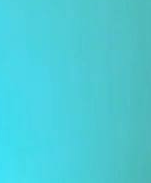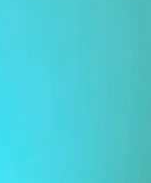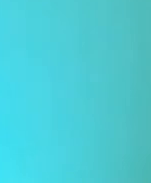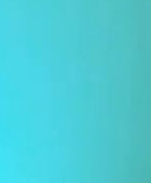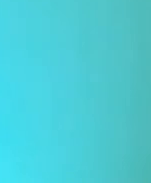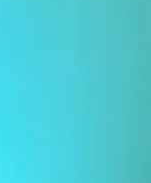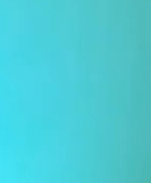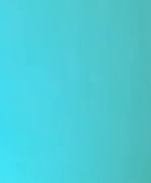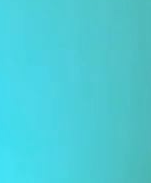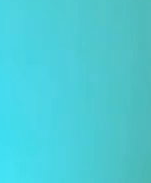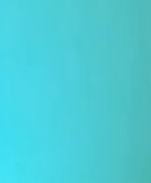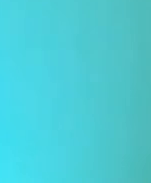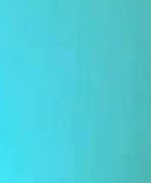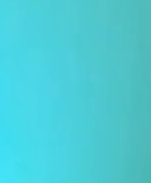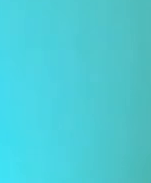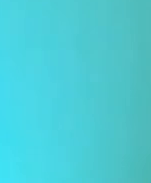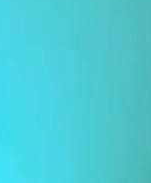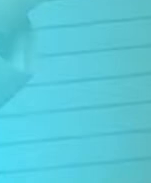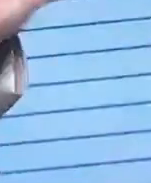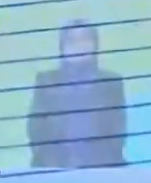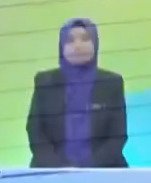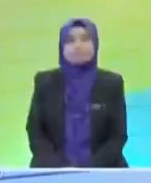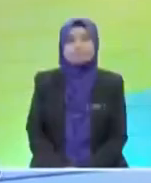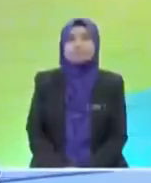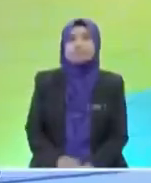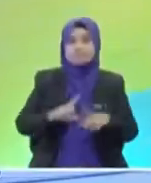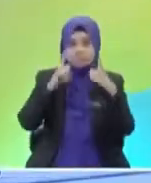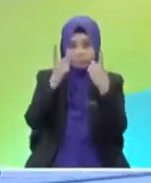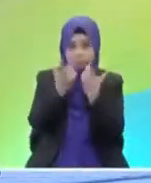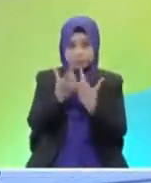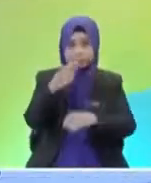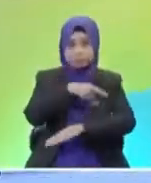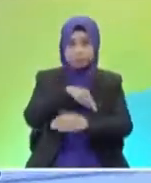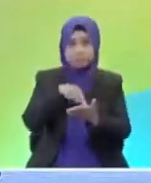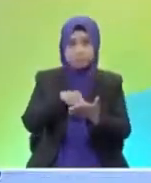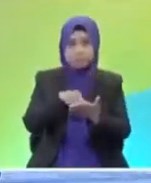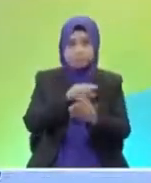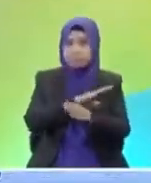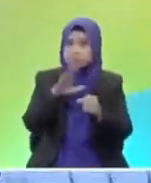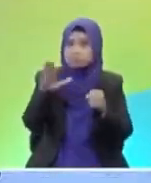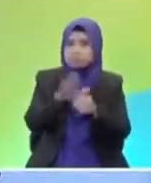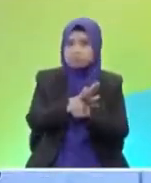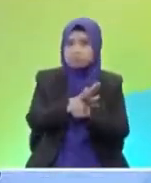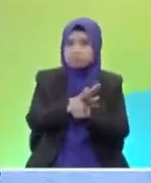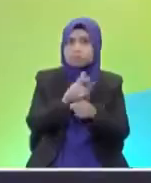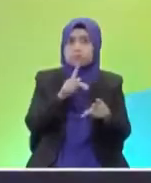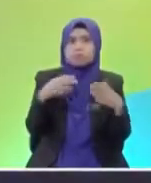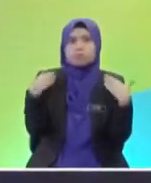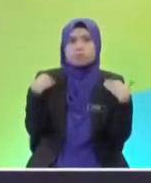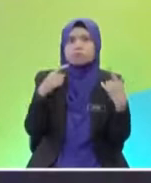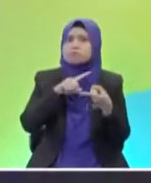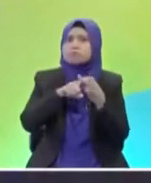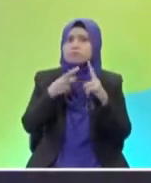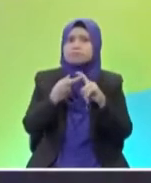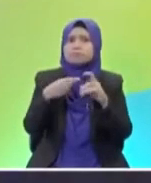very much, teacher. All right, now, a classroom would not be complete without classmates. So, Teacher Devi,